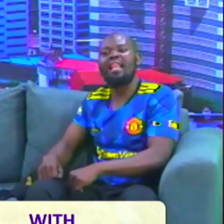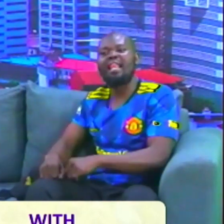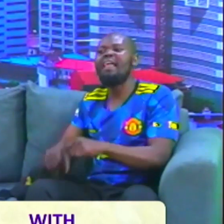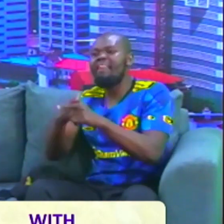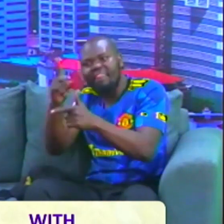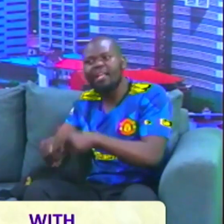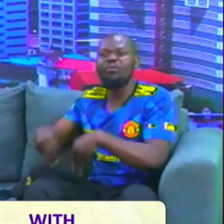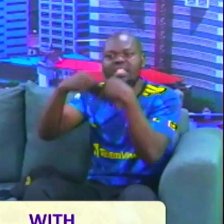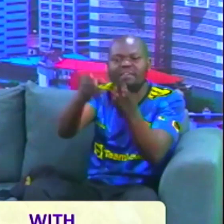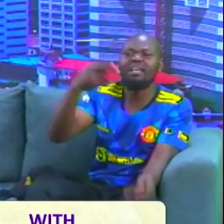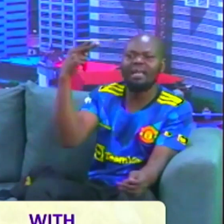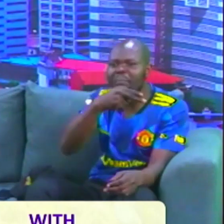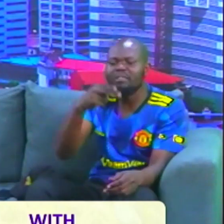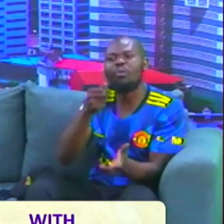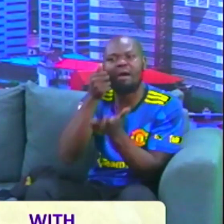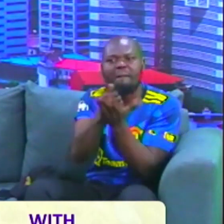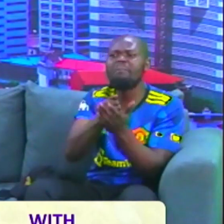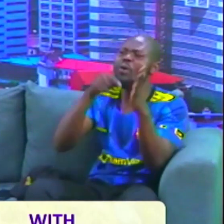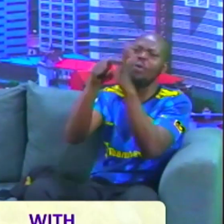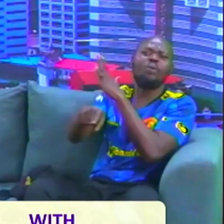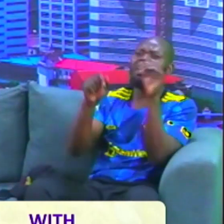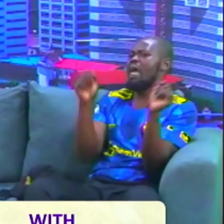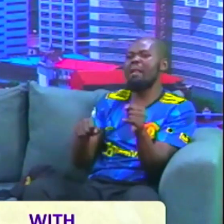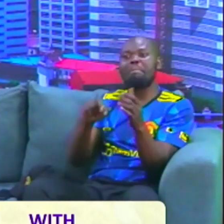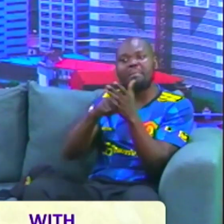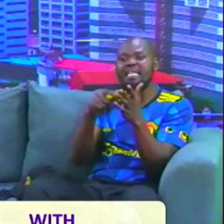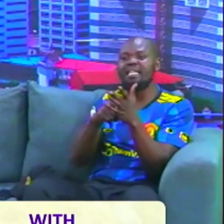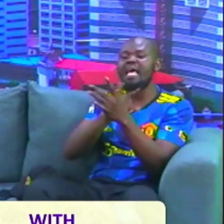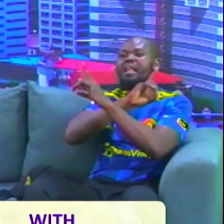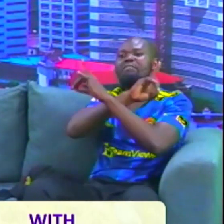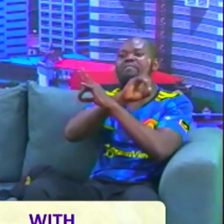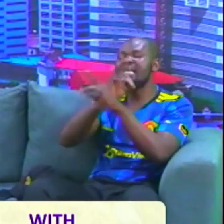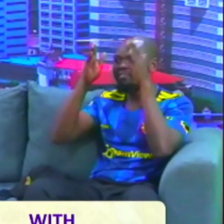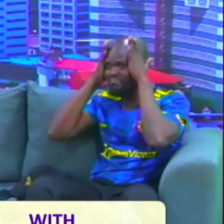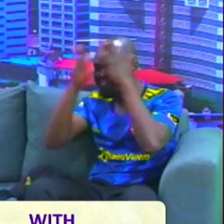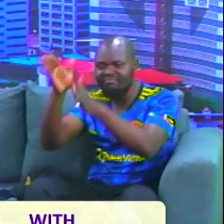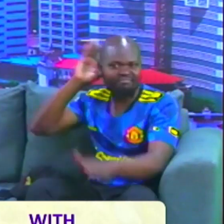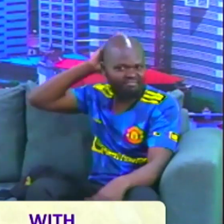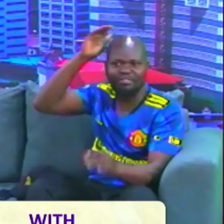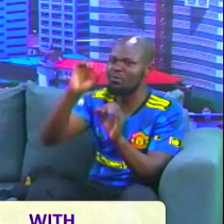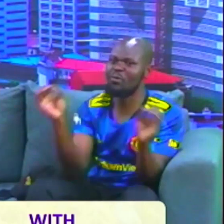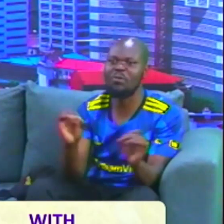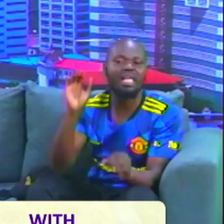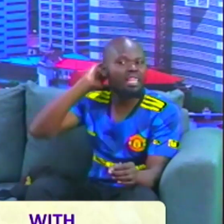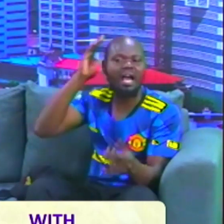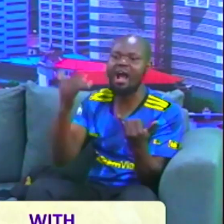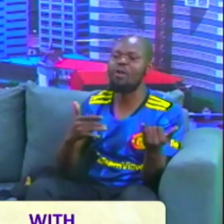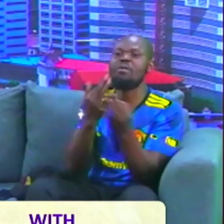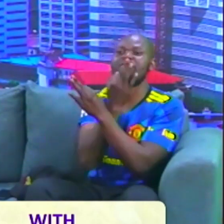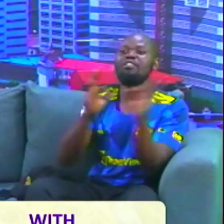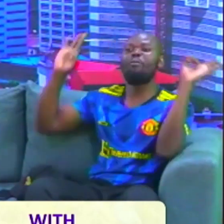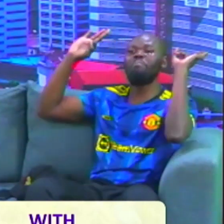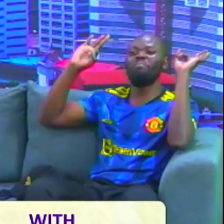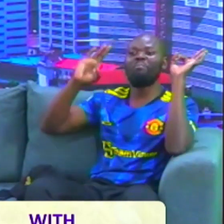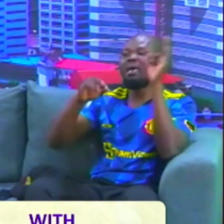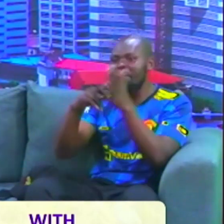be all balls and assists going to to Rashford. There's other help. There's Anthony and other players. I think